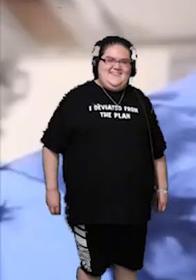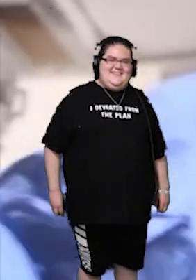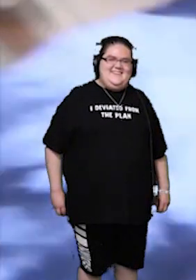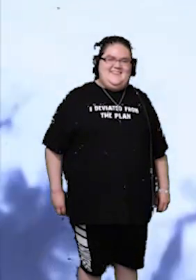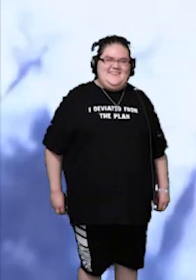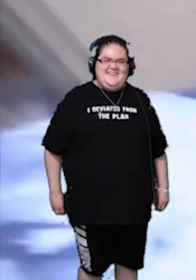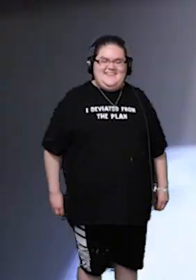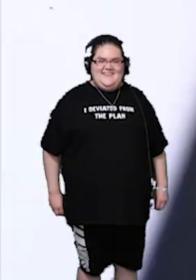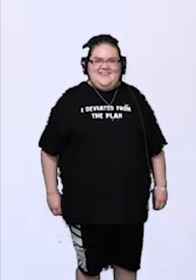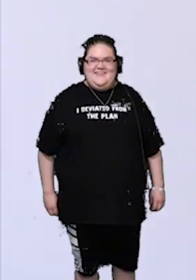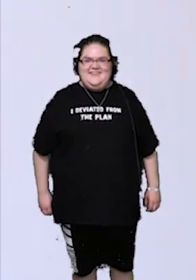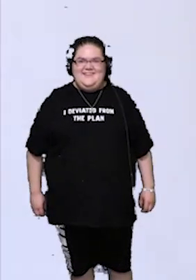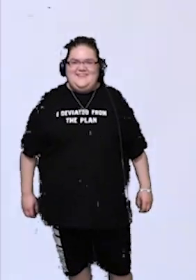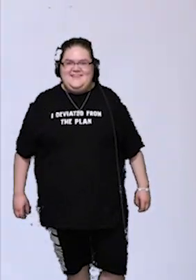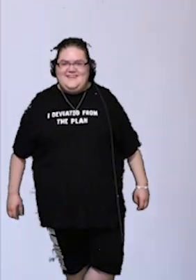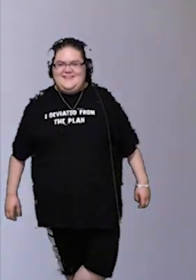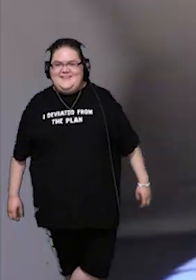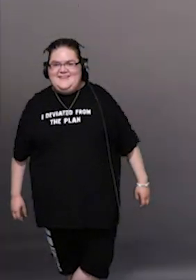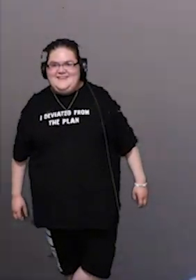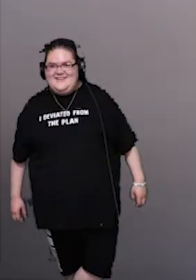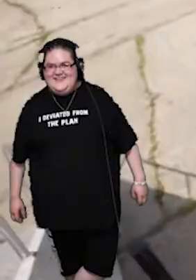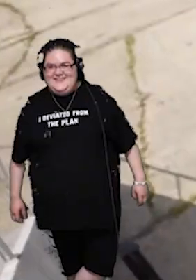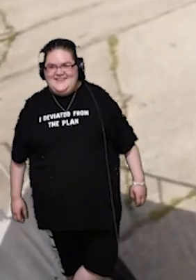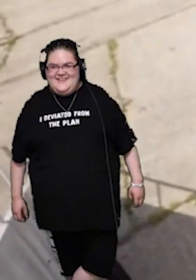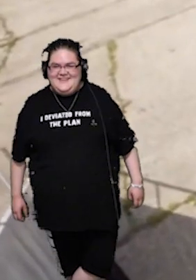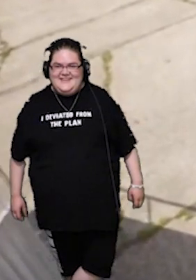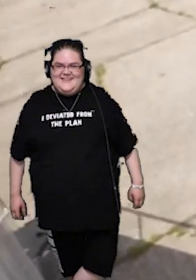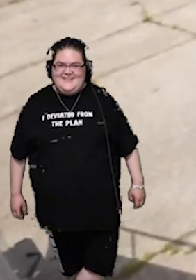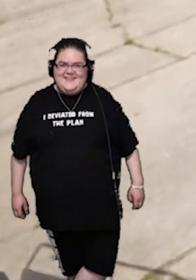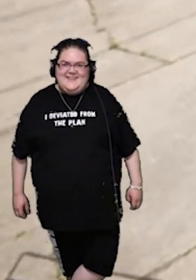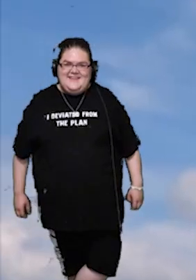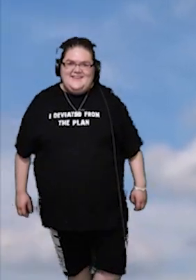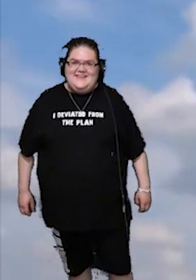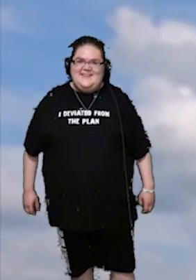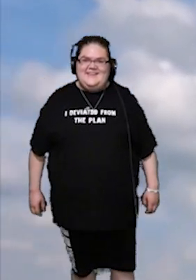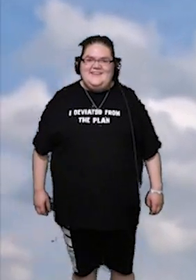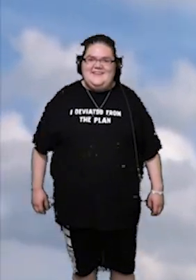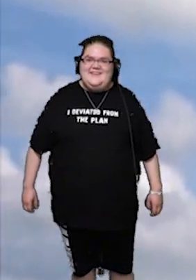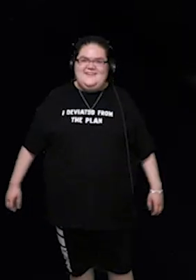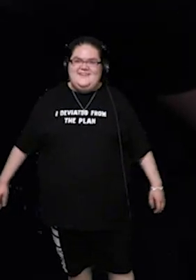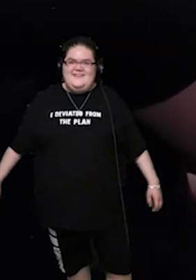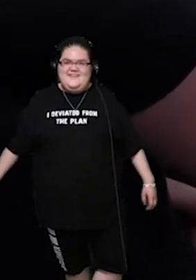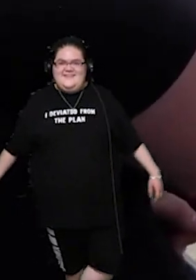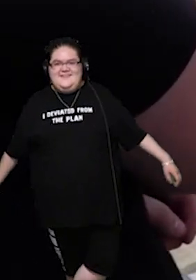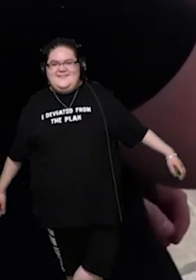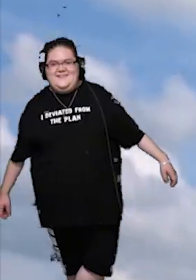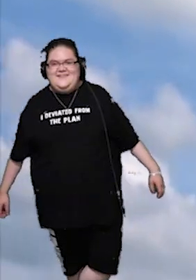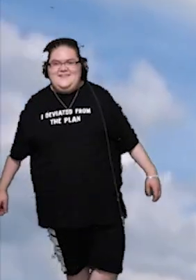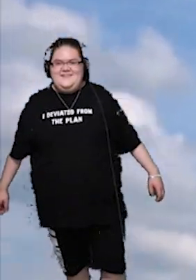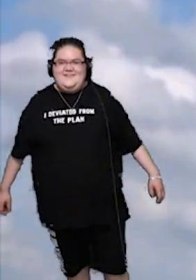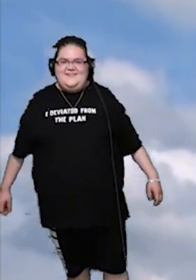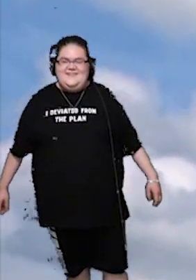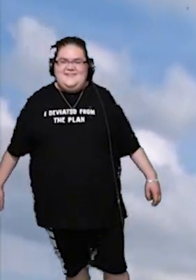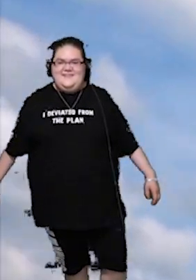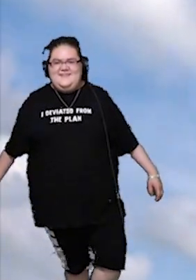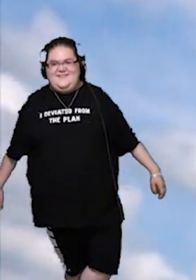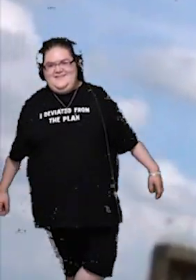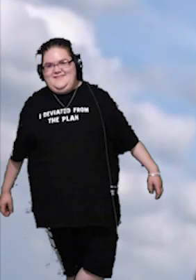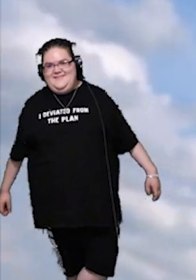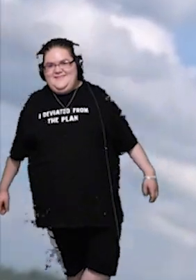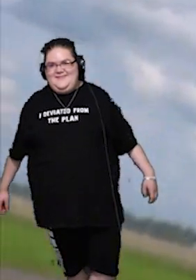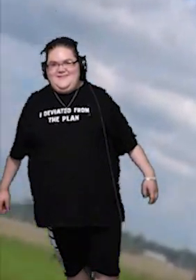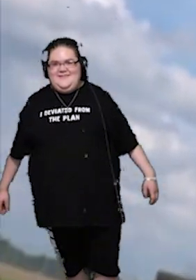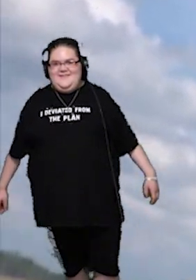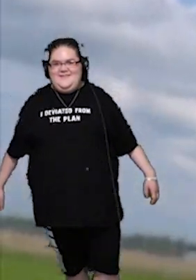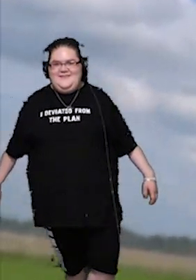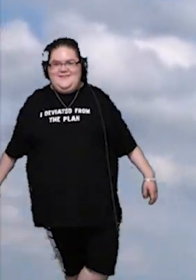Is he right there? Come on, move, man! We have found you, Vic. Who's left? You. Just me? Yeah, I was just